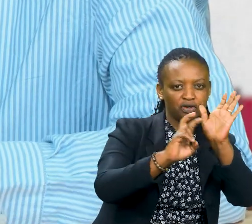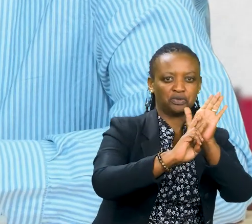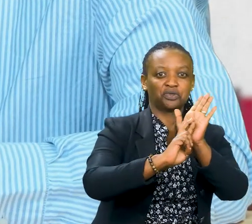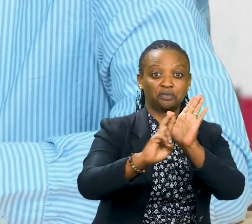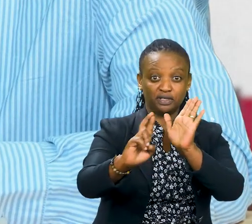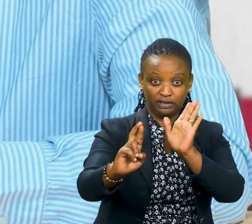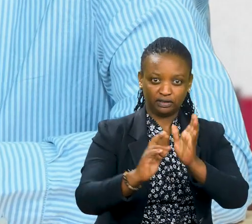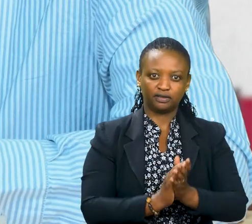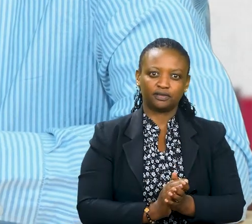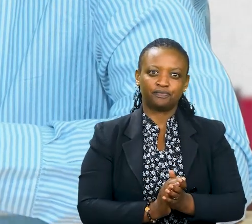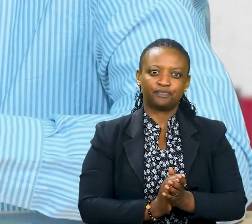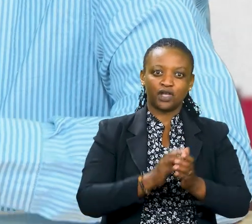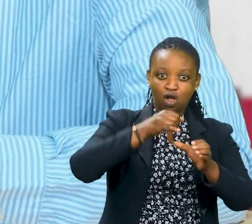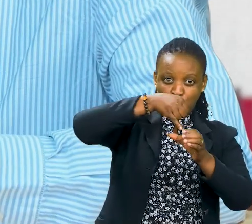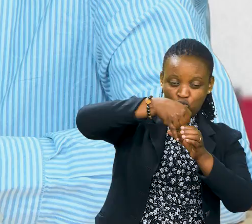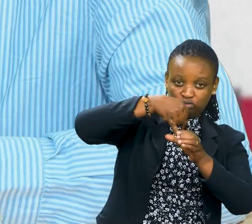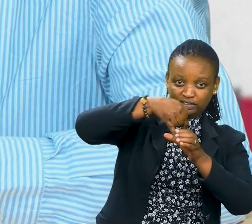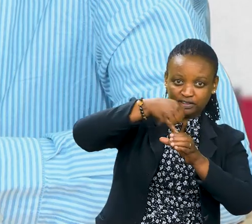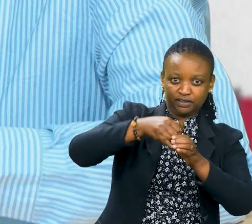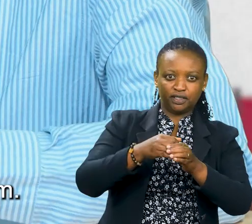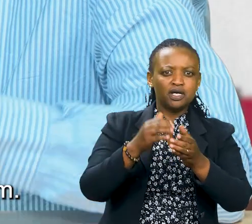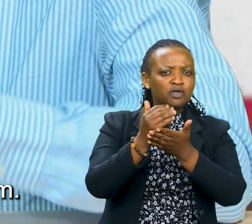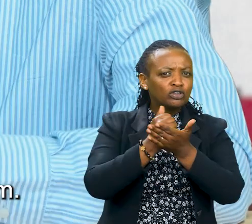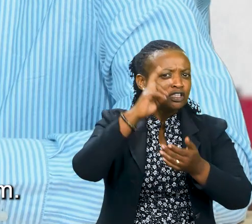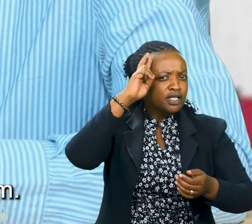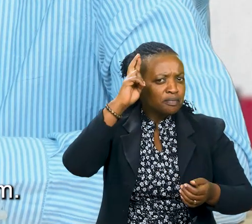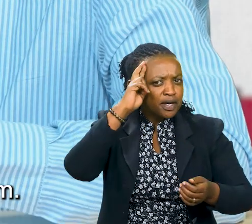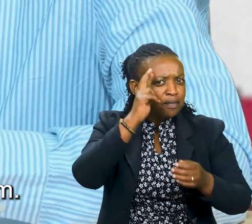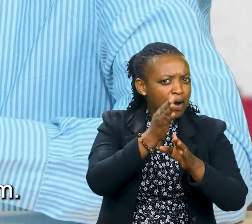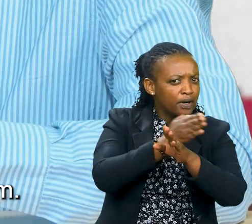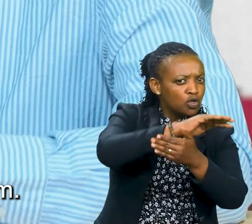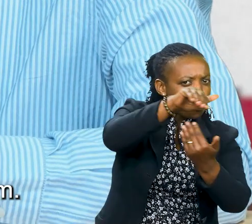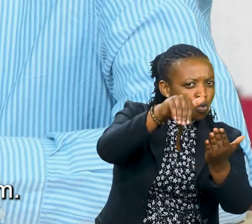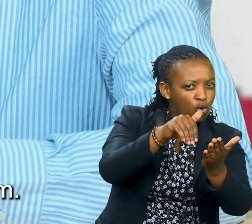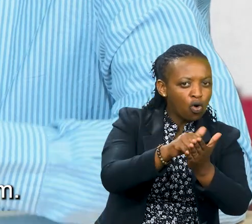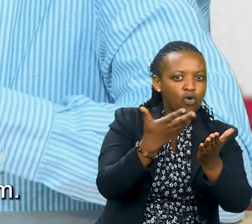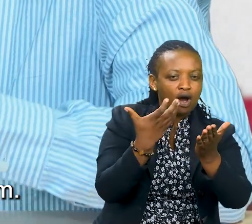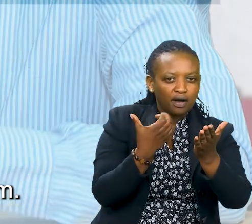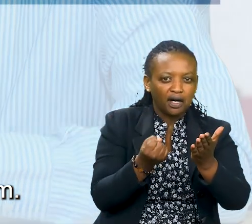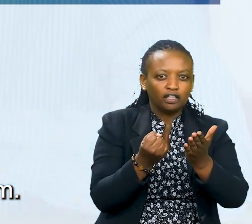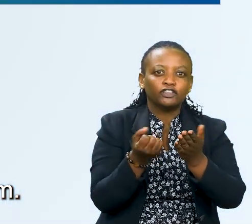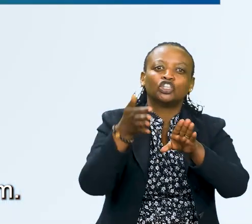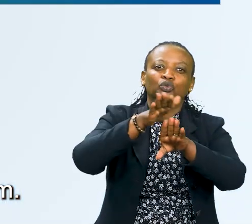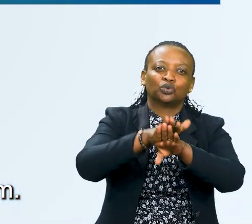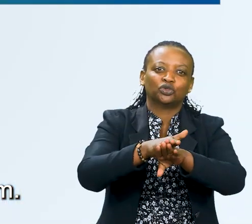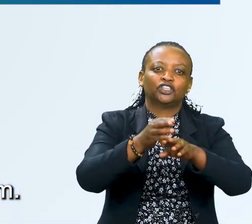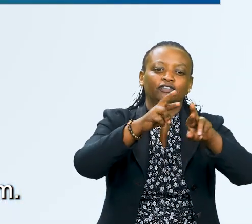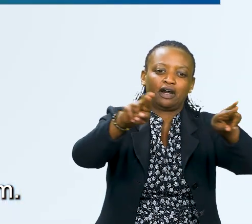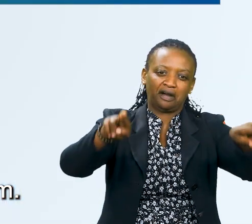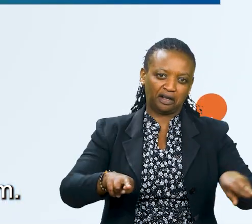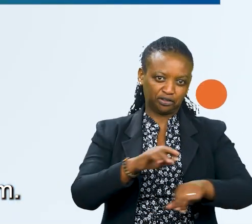to represent a content. Because remember, behind all this, we are having an